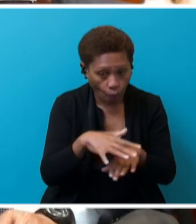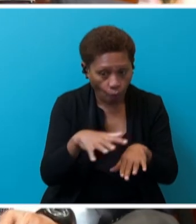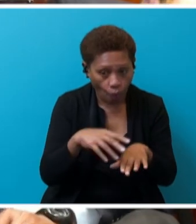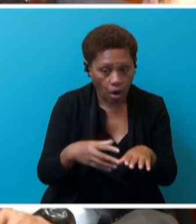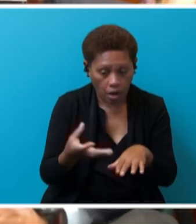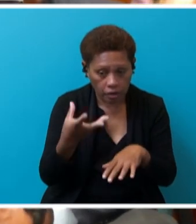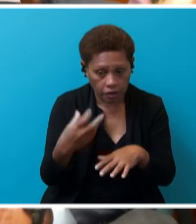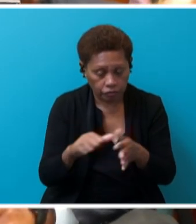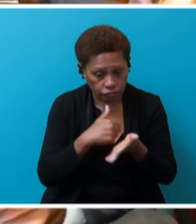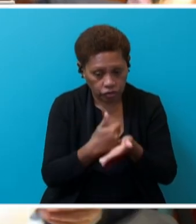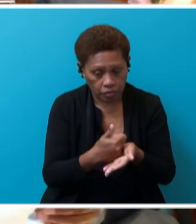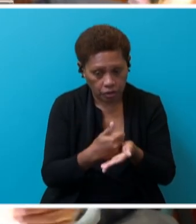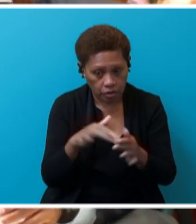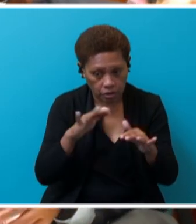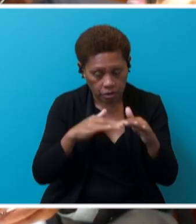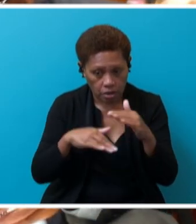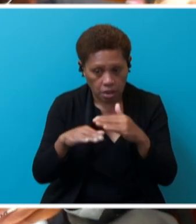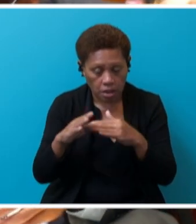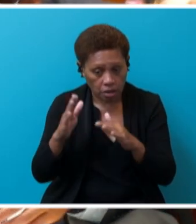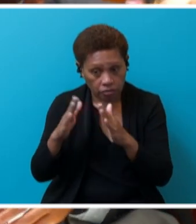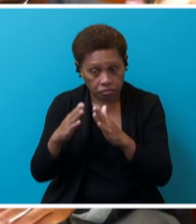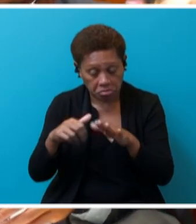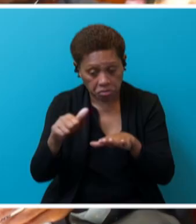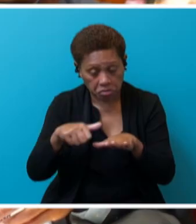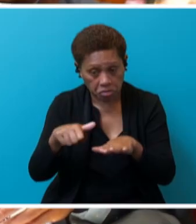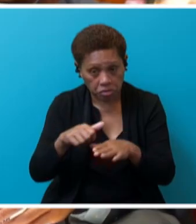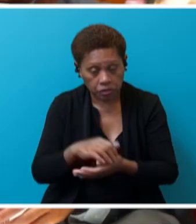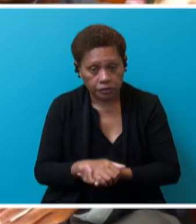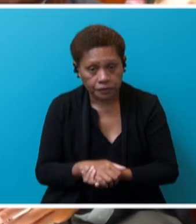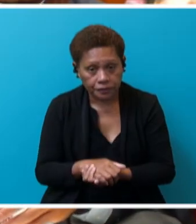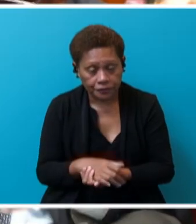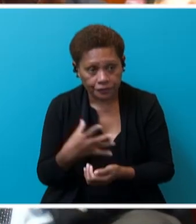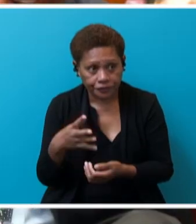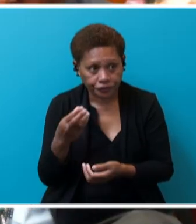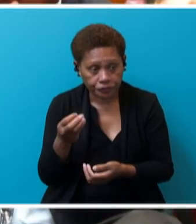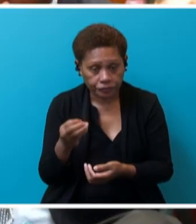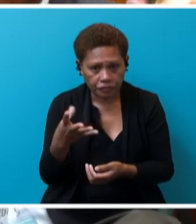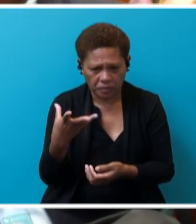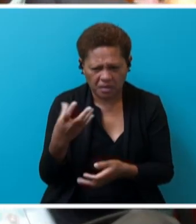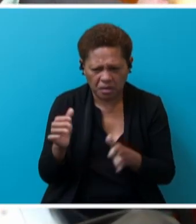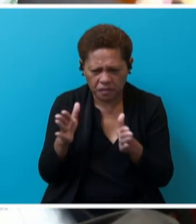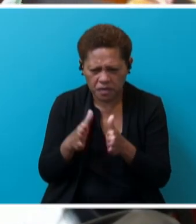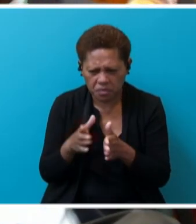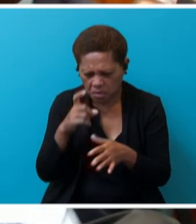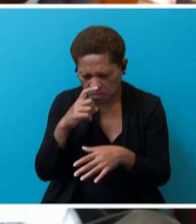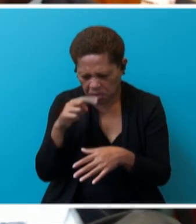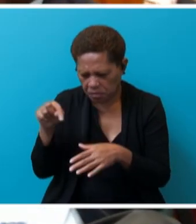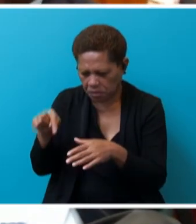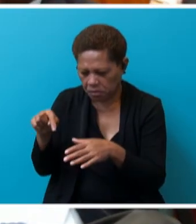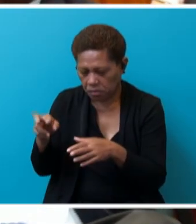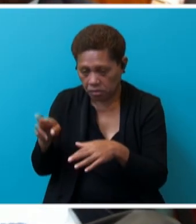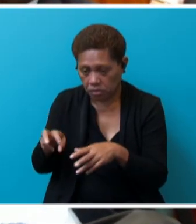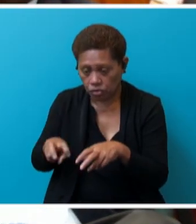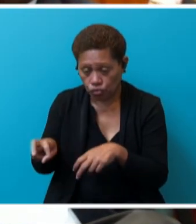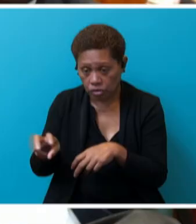as those in urban areas. Mr. Speaker, these projects may serve relatively small population, but the depth of transformation that